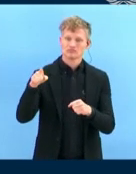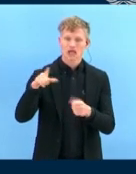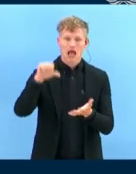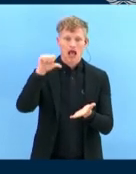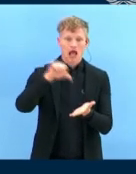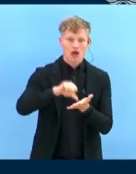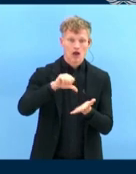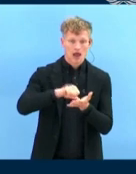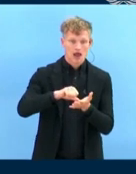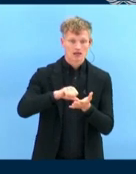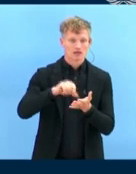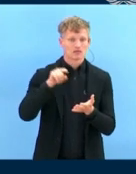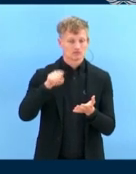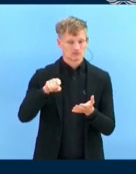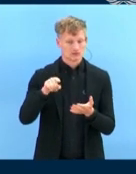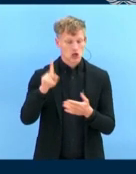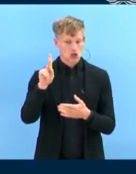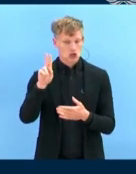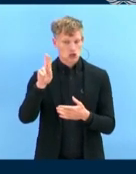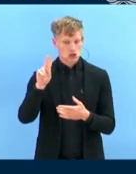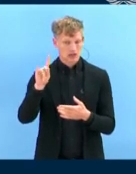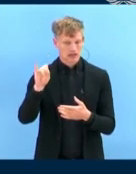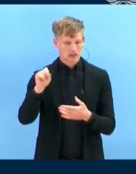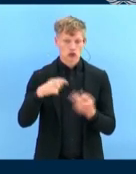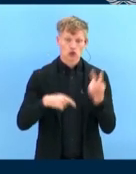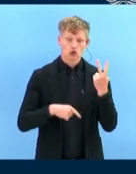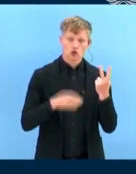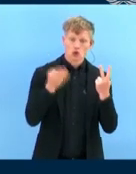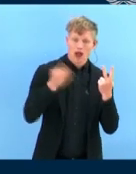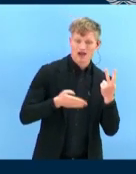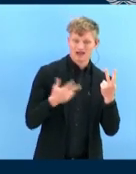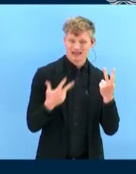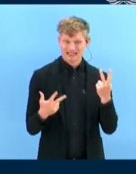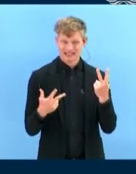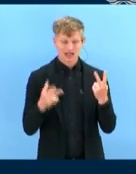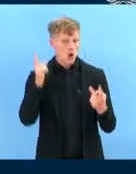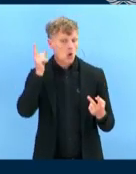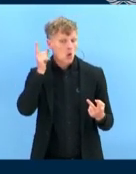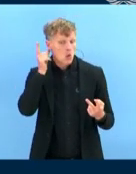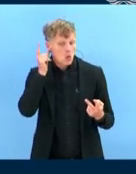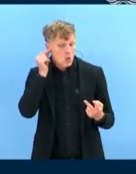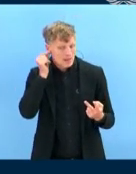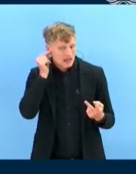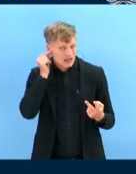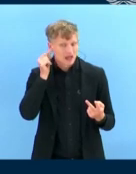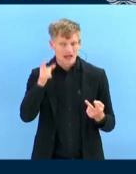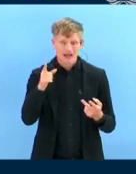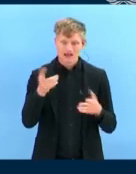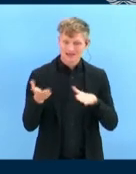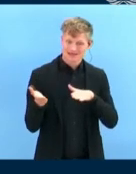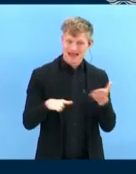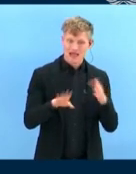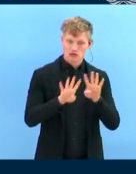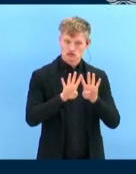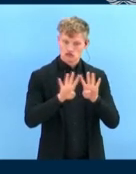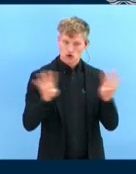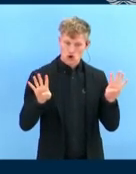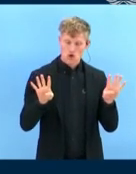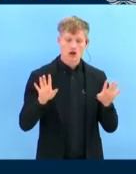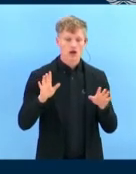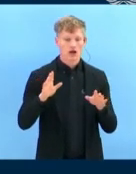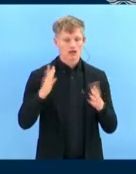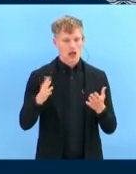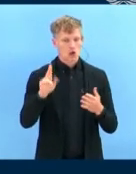also Kurdish, and 2 of the 3 women on death row in Iran, namely Ms. Bakhshan Azizi and Ms. Warisha Muradi, are also